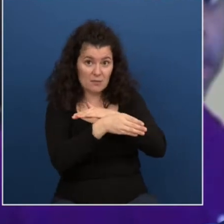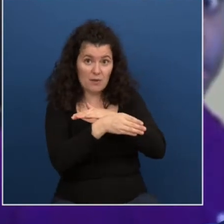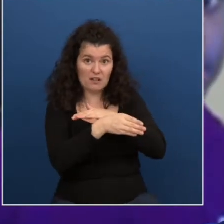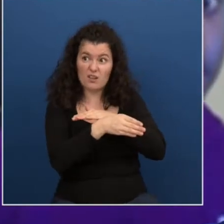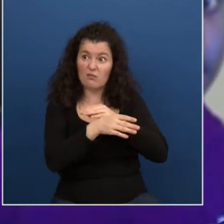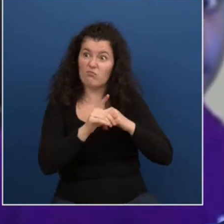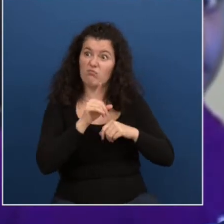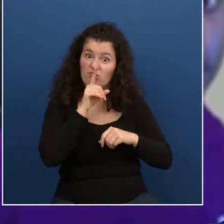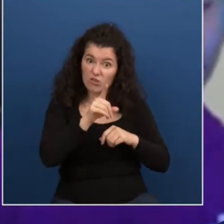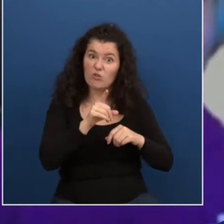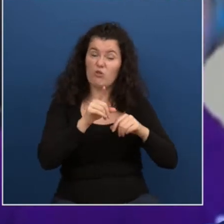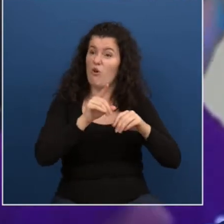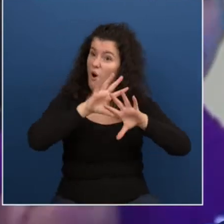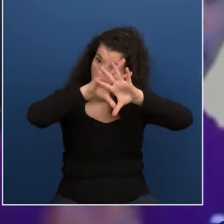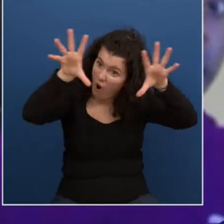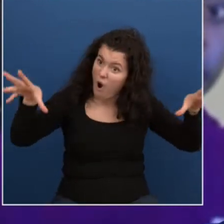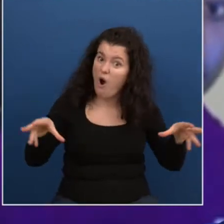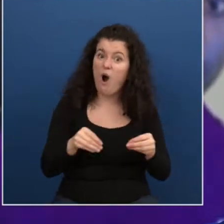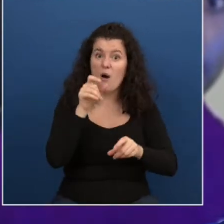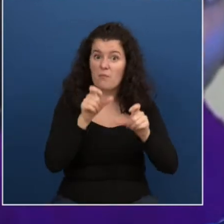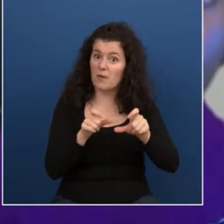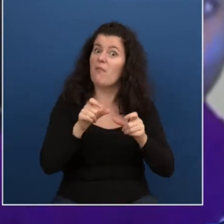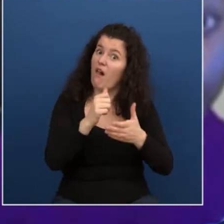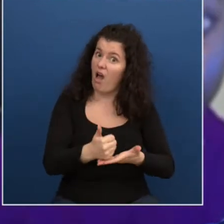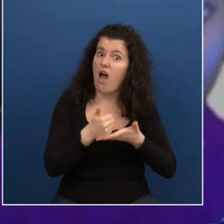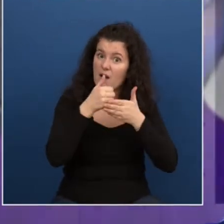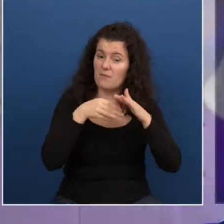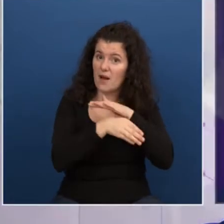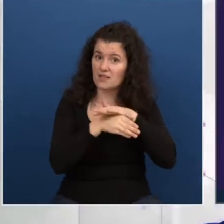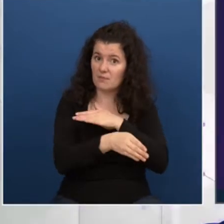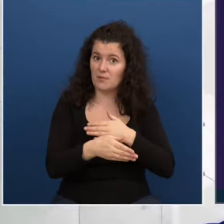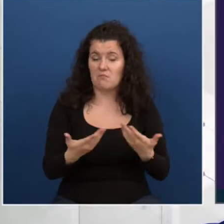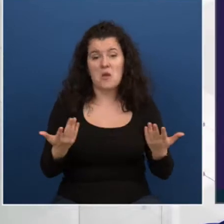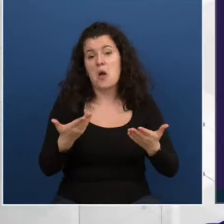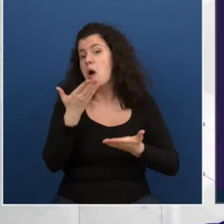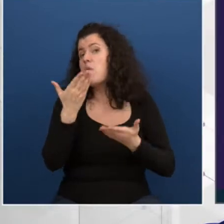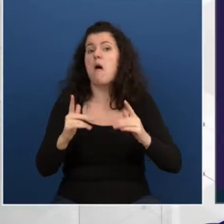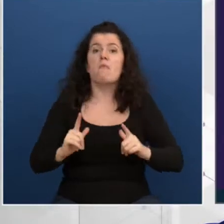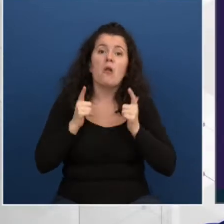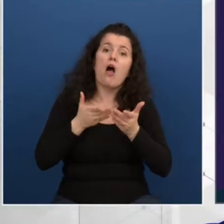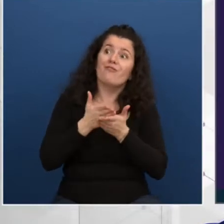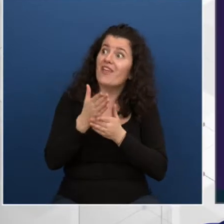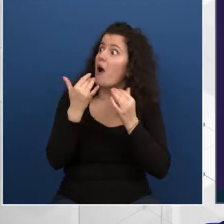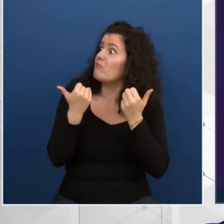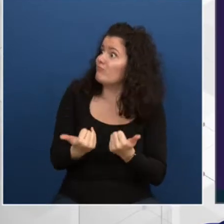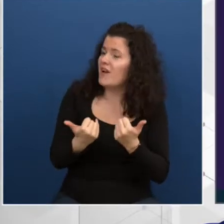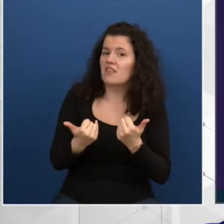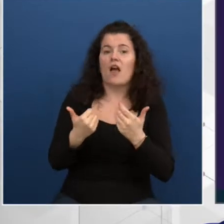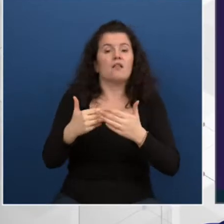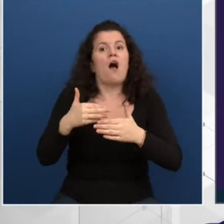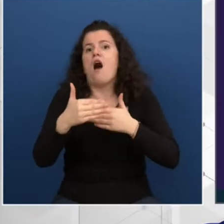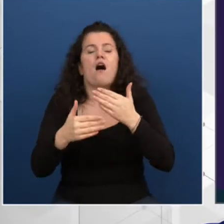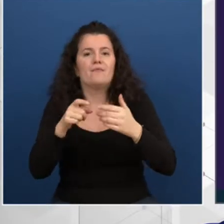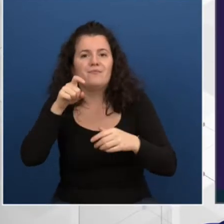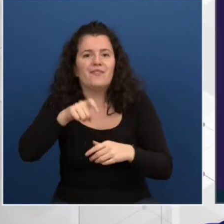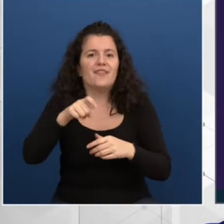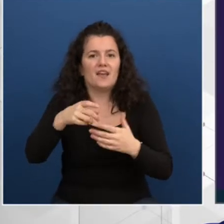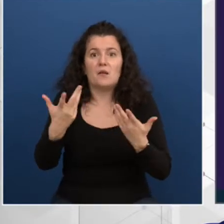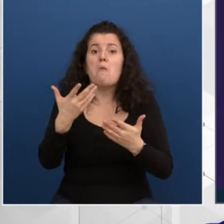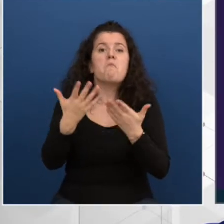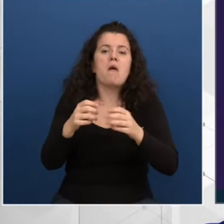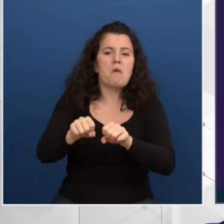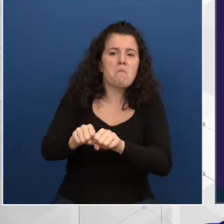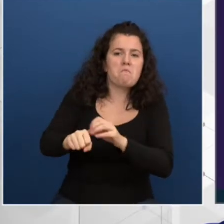It's actually 100%. Every single one of us will need accommodations or accessible features at one point in our lives. So be it for a